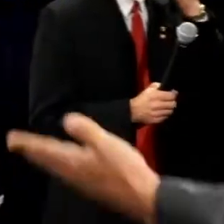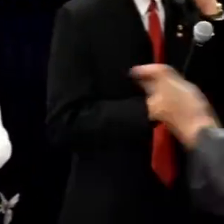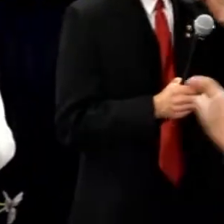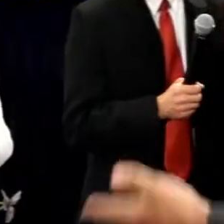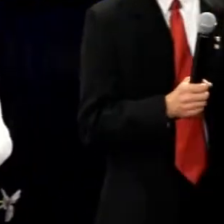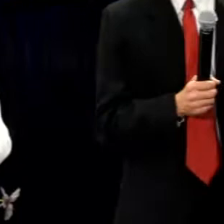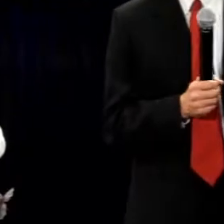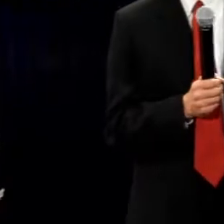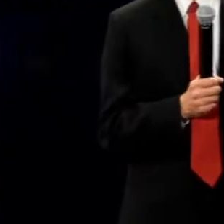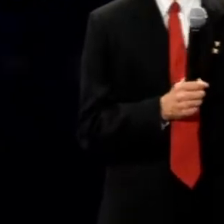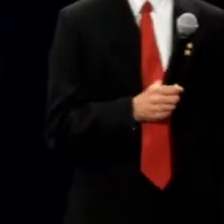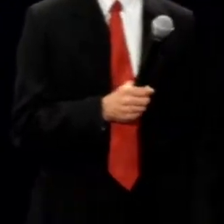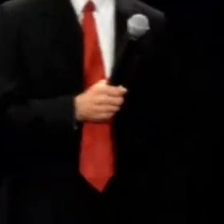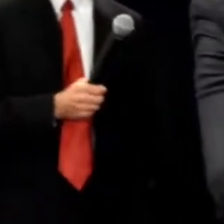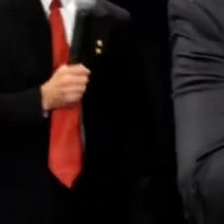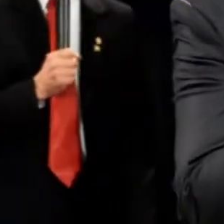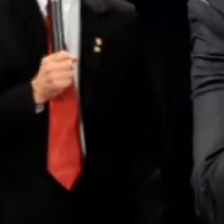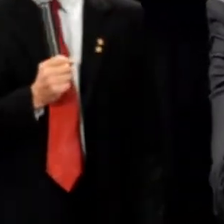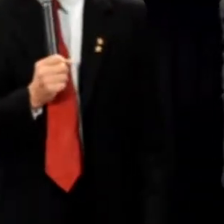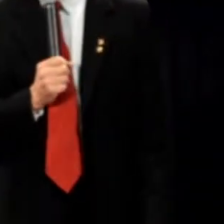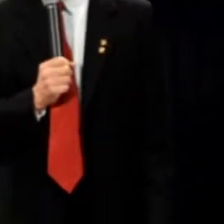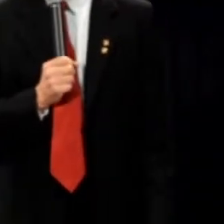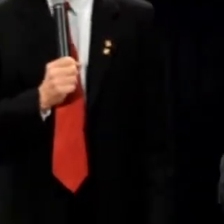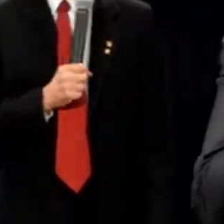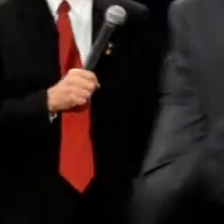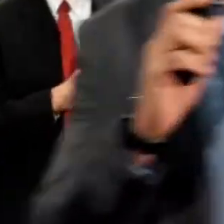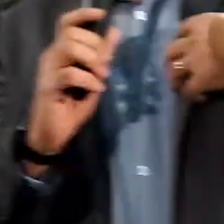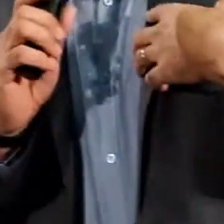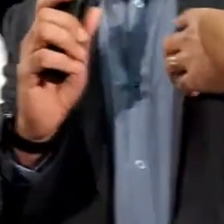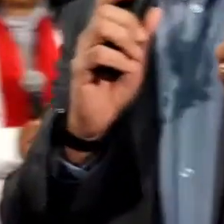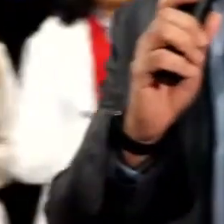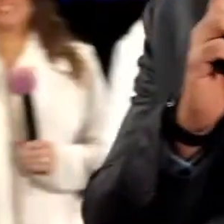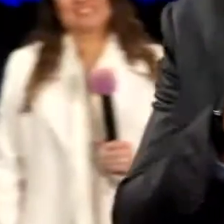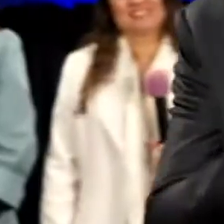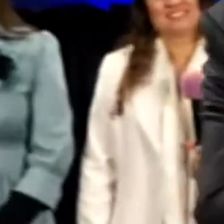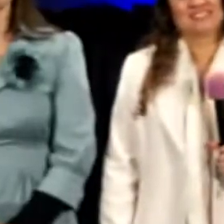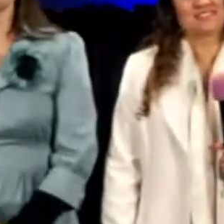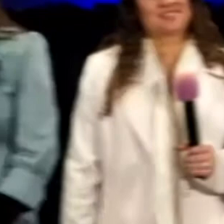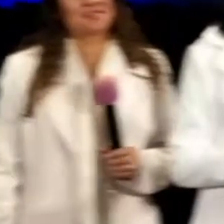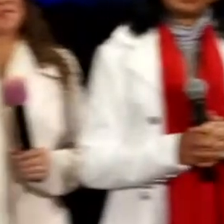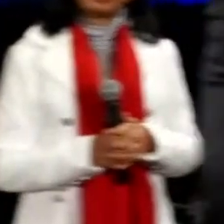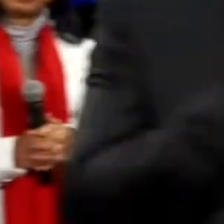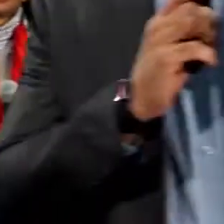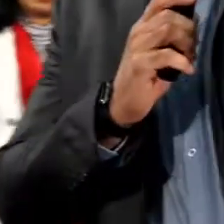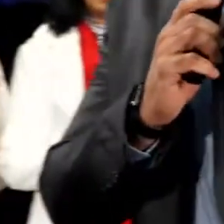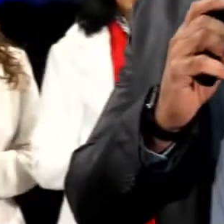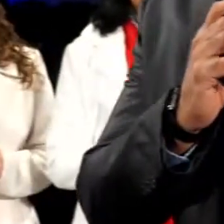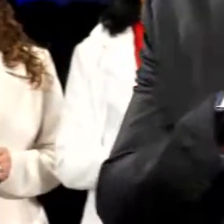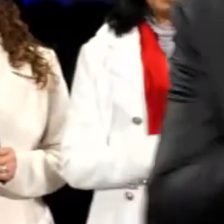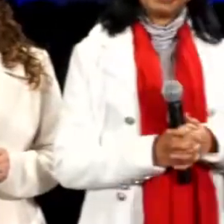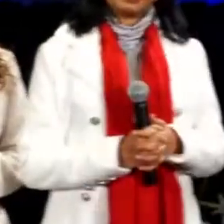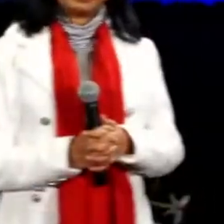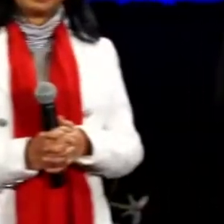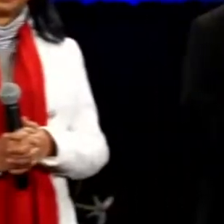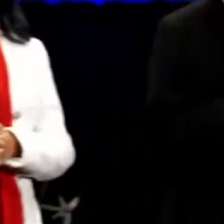Amen. Thank you, singers. Are you drinking at the springs of living water? Yes. Is your soul happy? Yes. Folks, this is a safe place. We